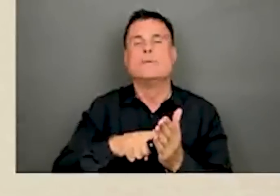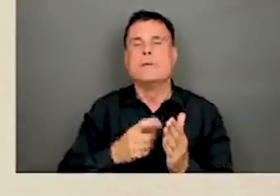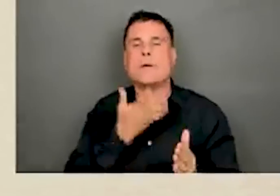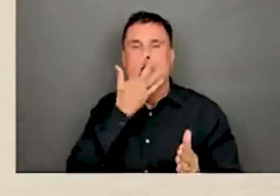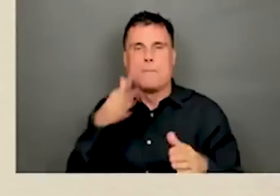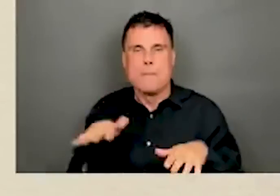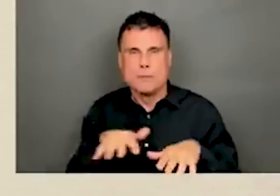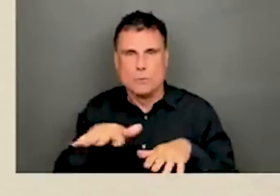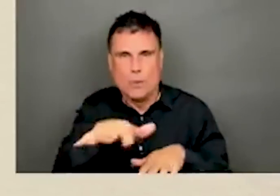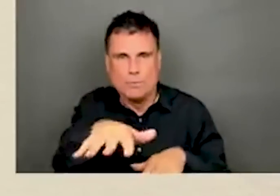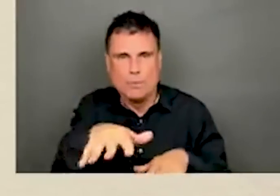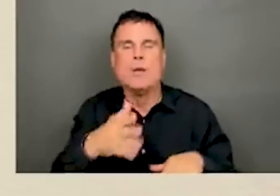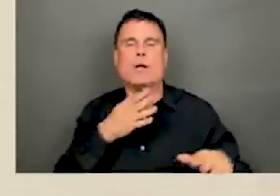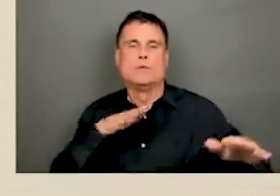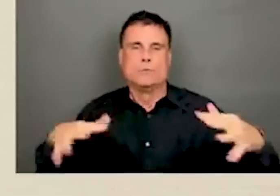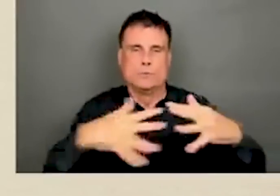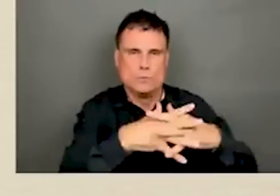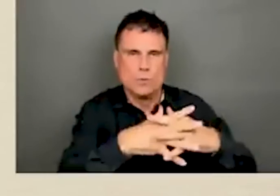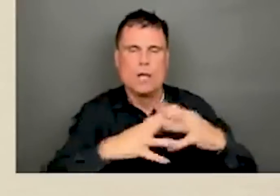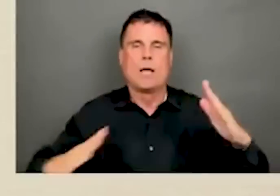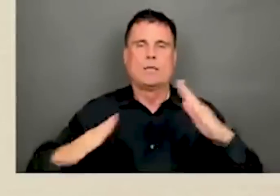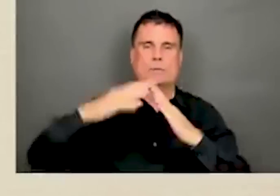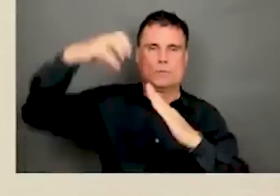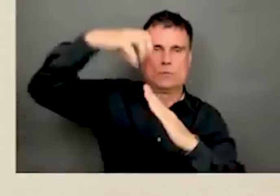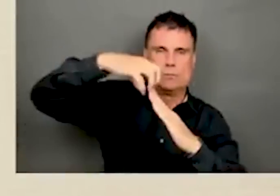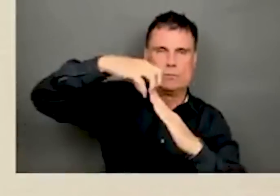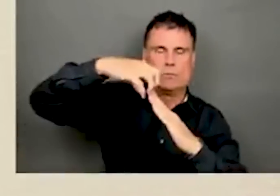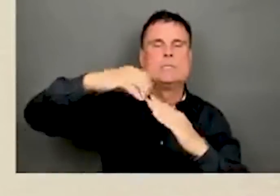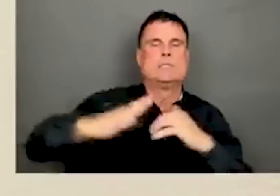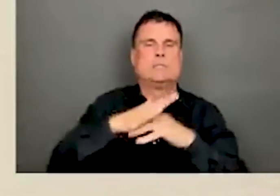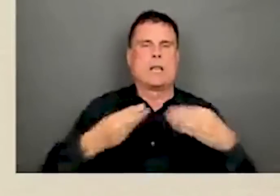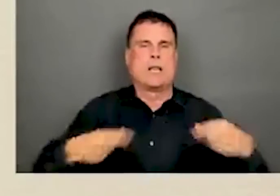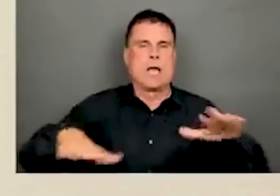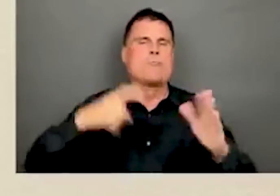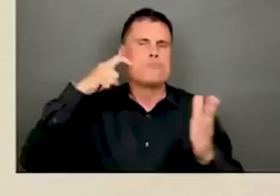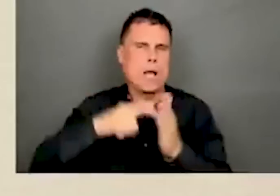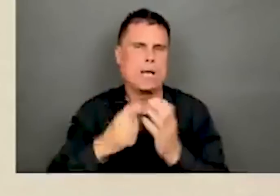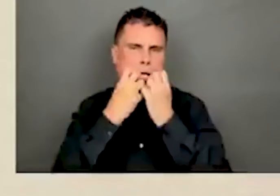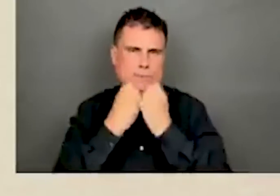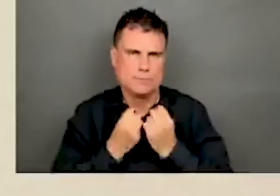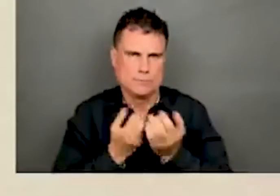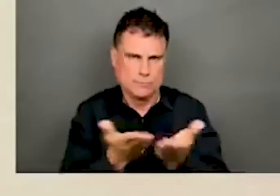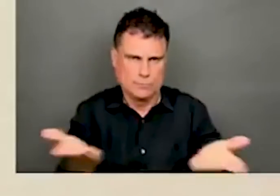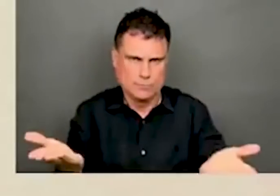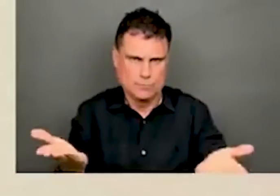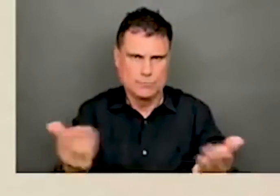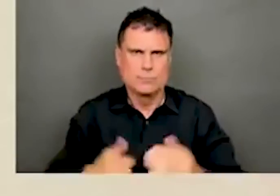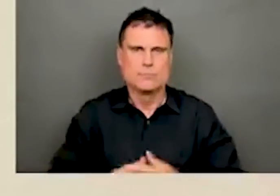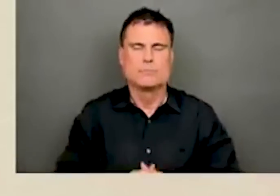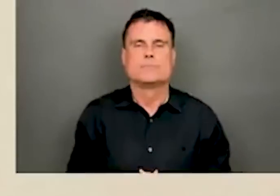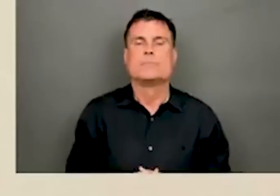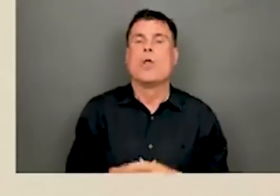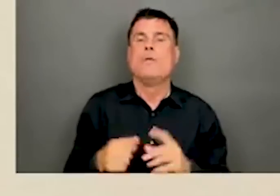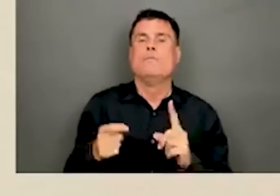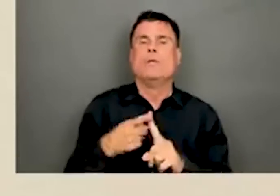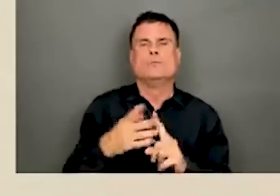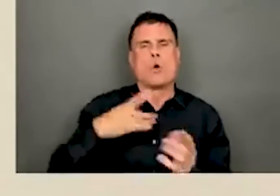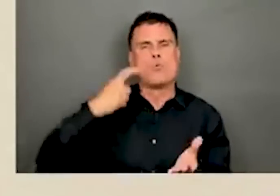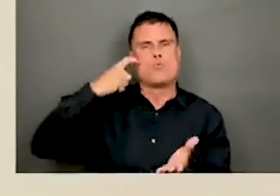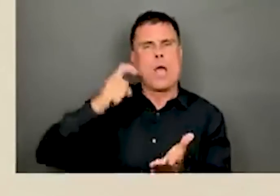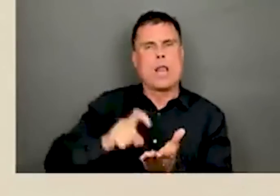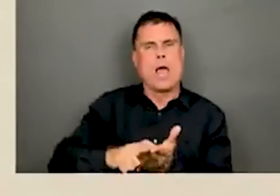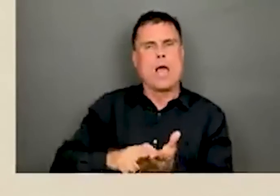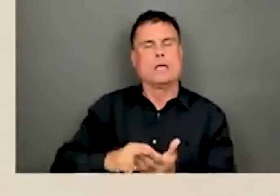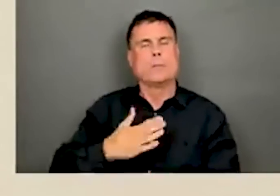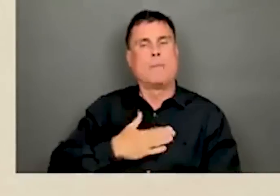outset, say that my thoughts are with the families of those who have been affected by violence in my home community on Vancouver